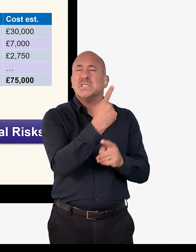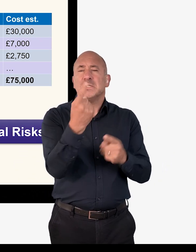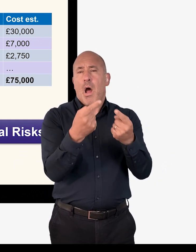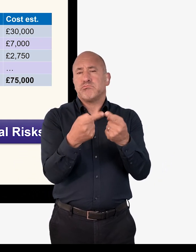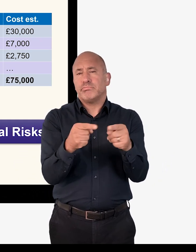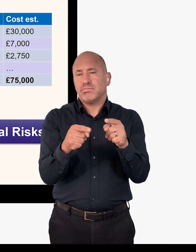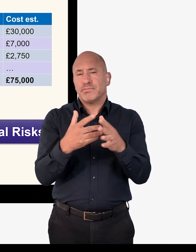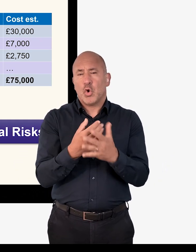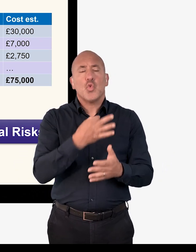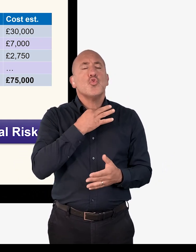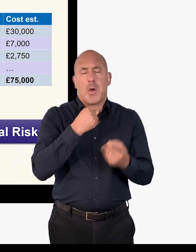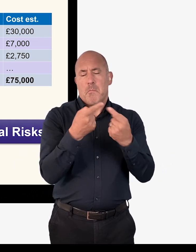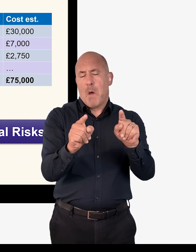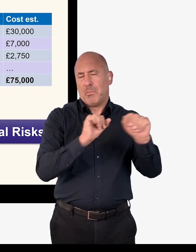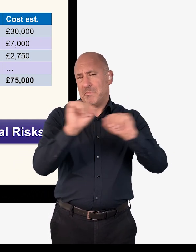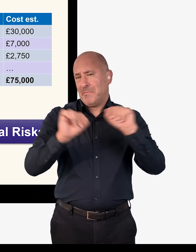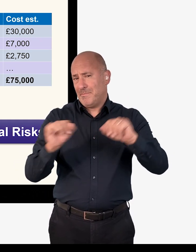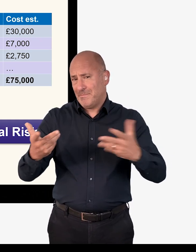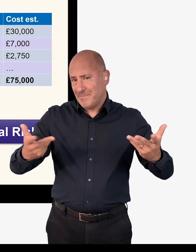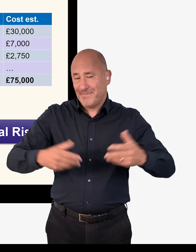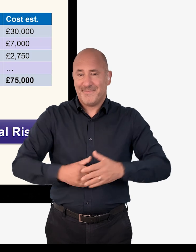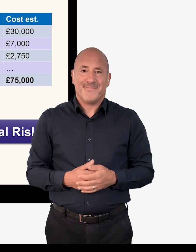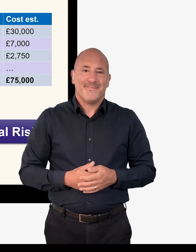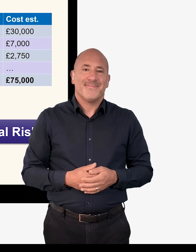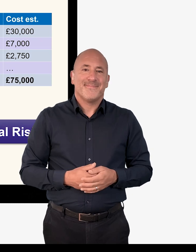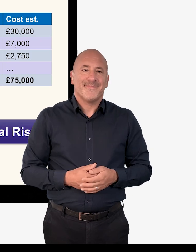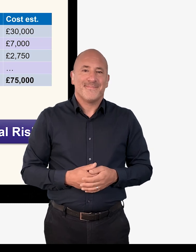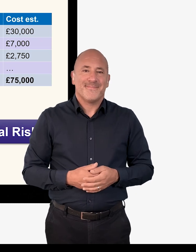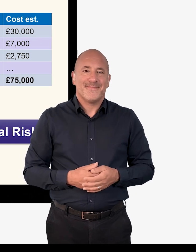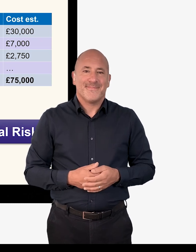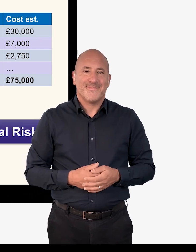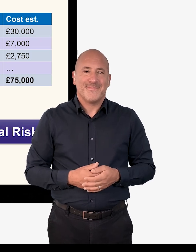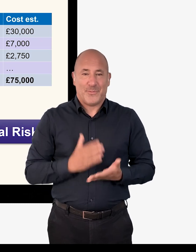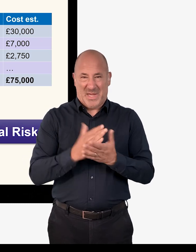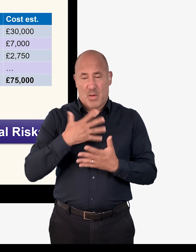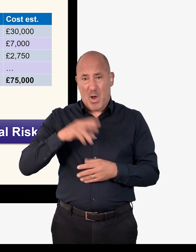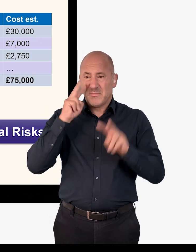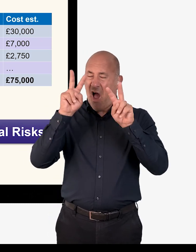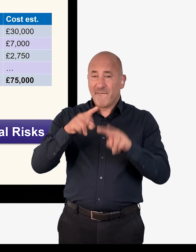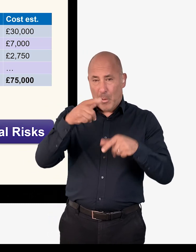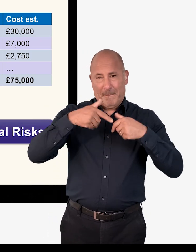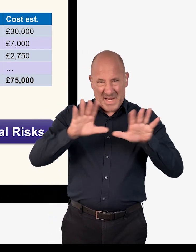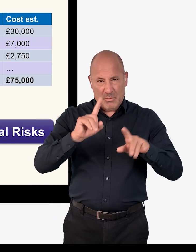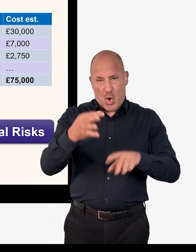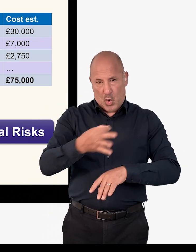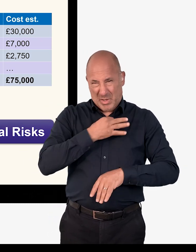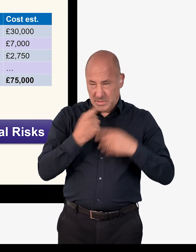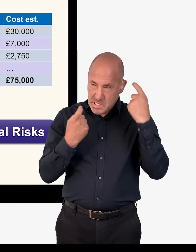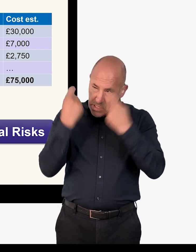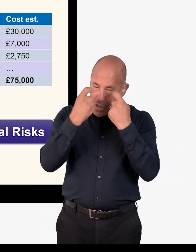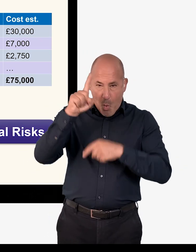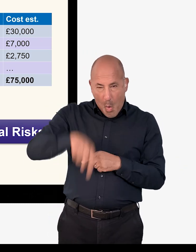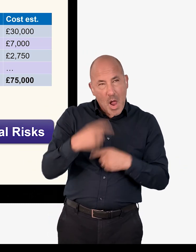is different and will have different risks associated to it. We want to see that you've considered all the